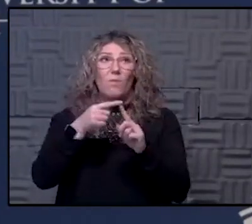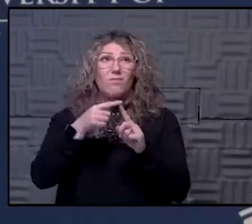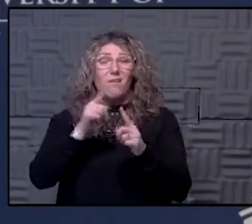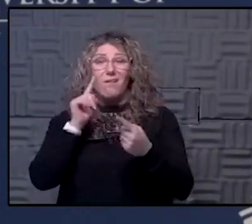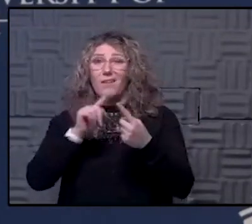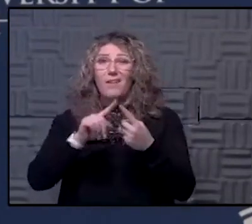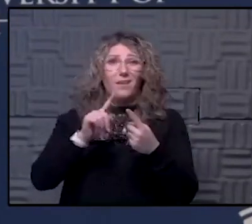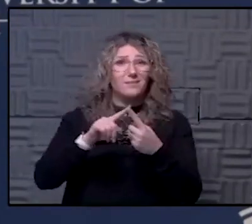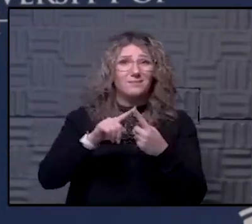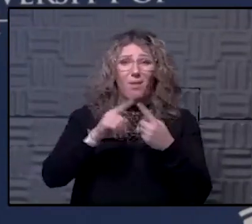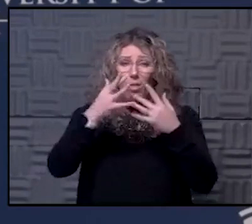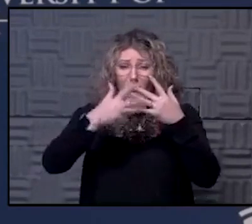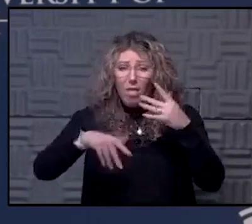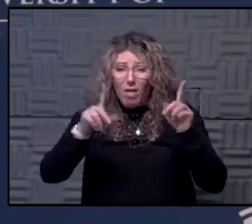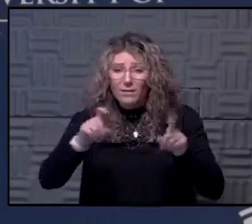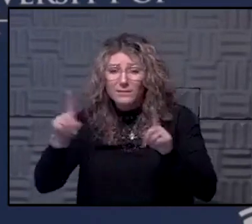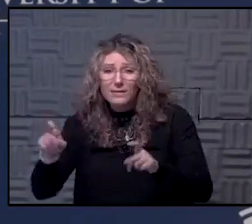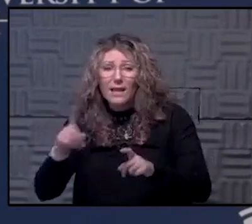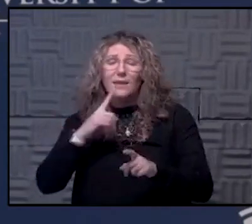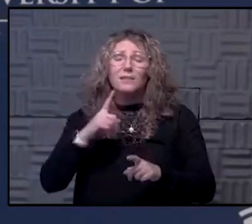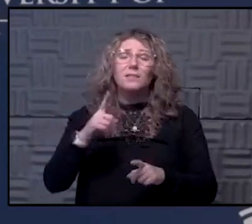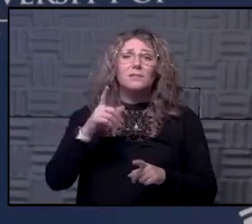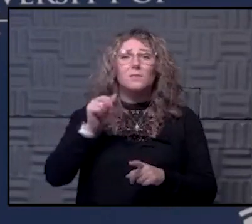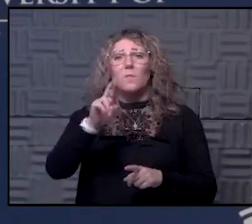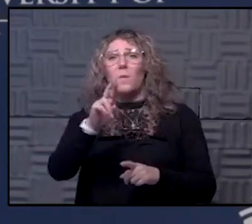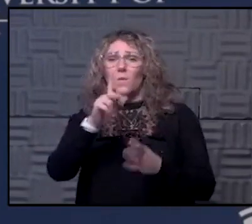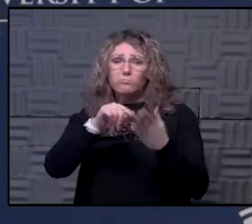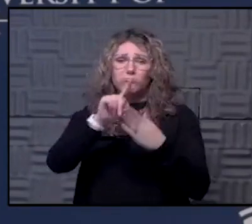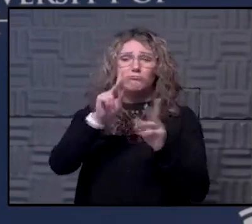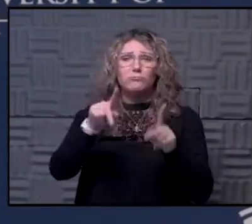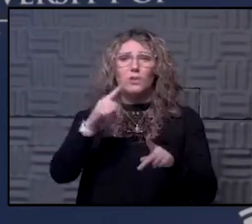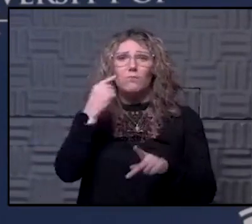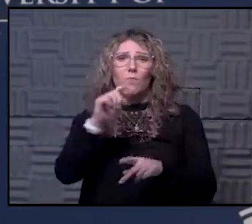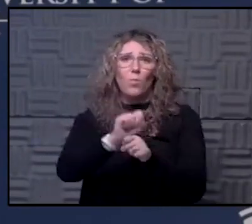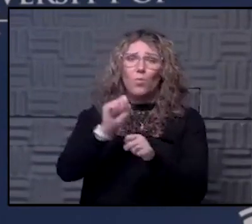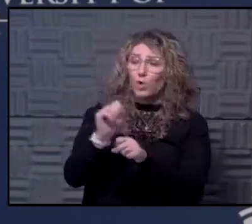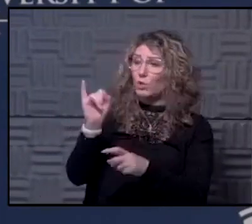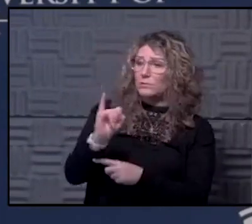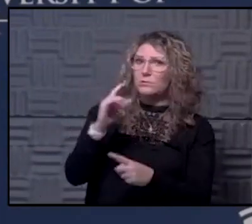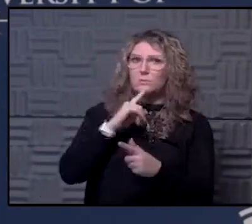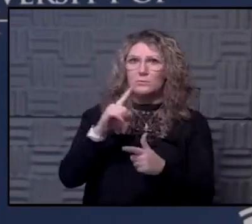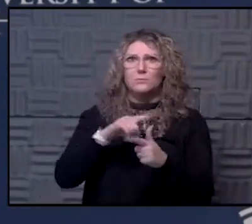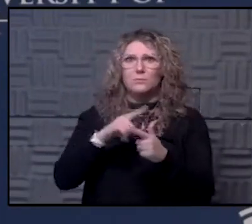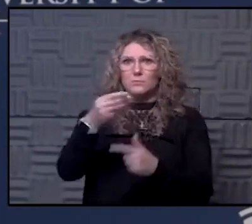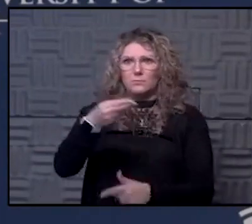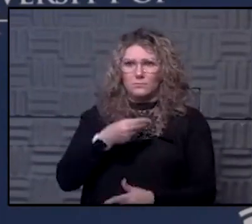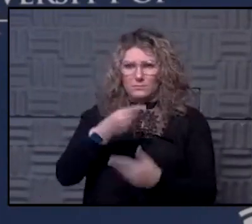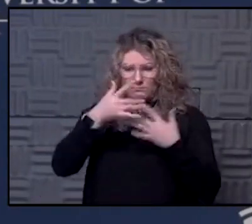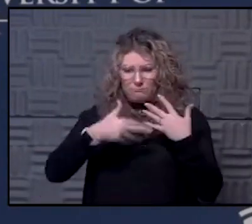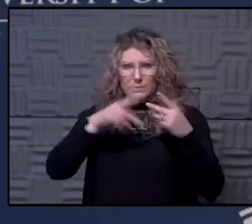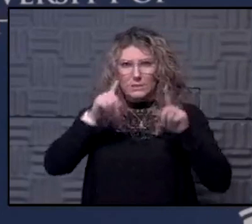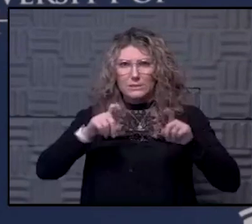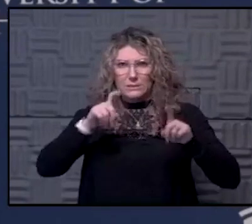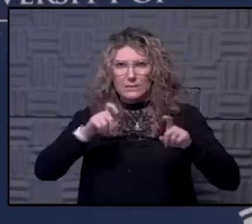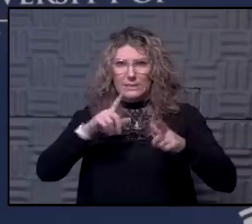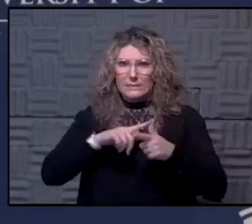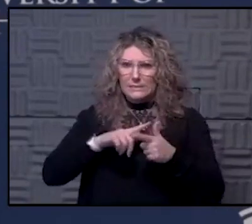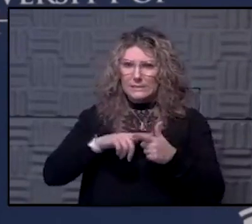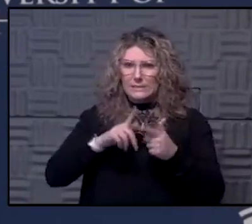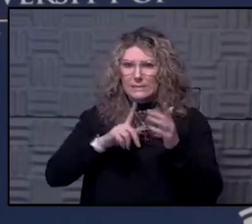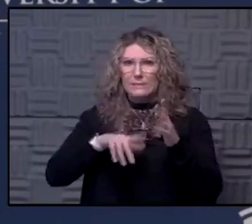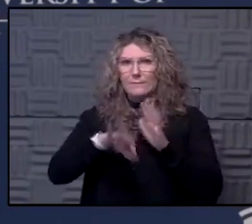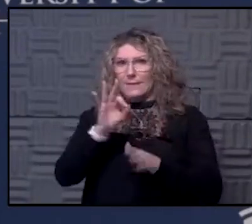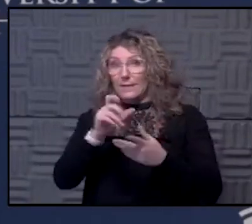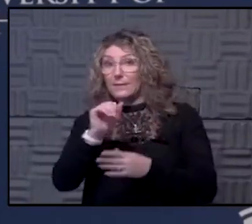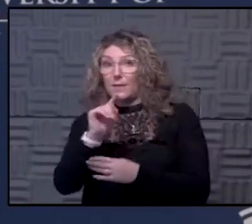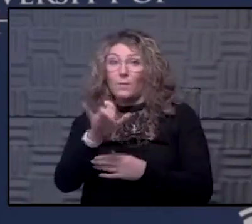a screening fair or a checkup for their work insurance, something like that, that they get blood tests back, and then that's how they find their way to our office. So the